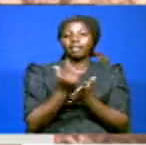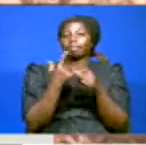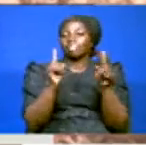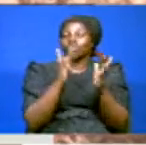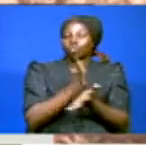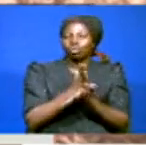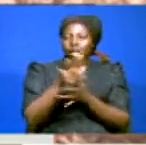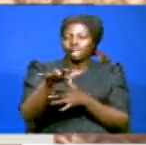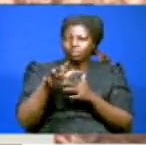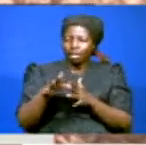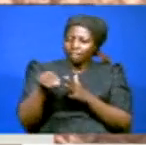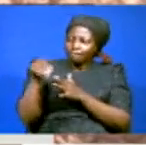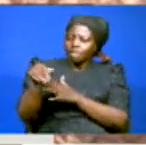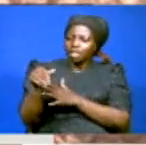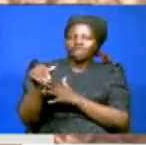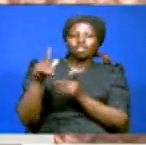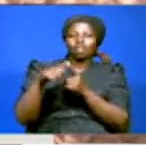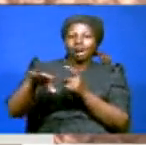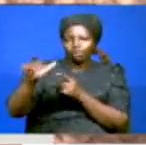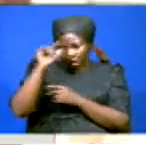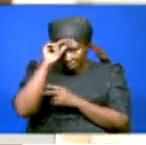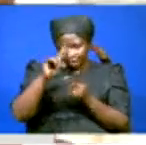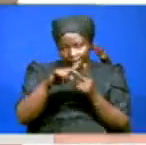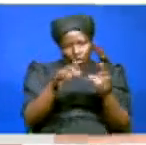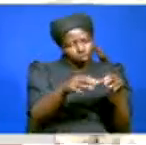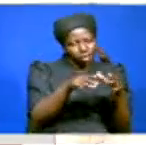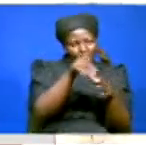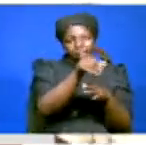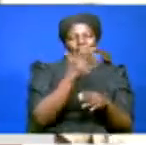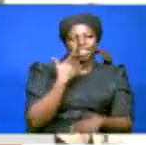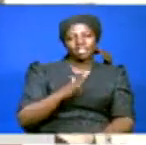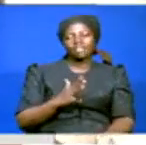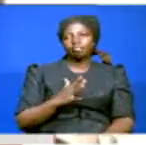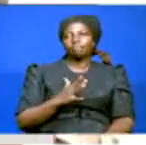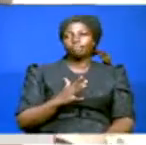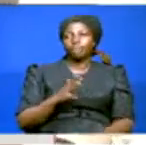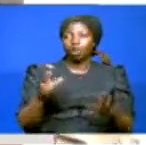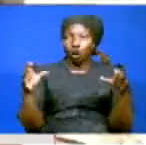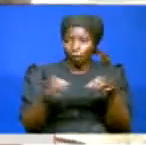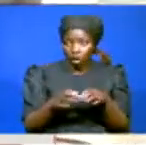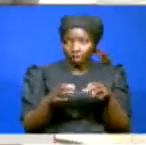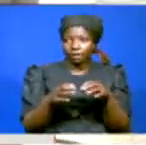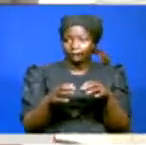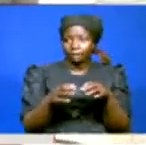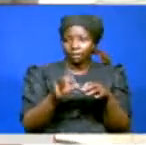having paid levies to both the county government and the community as well. Community, patrib community.